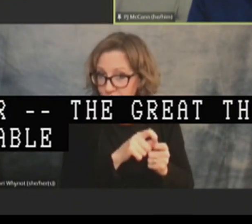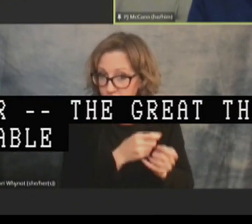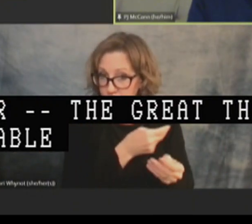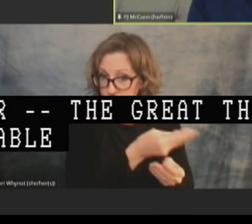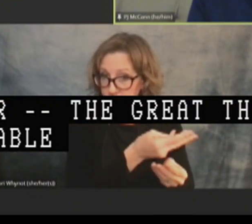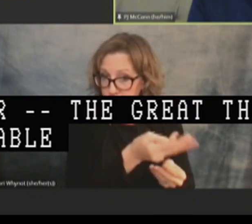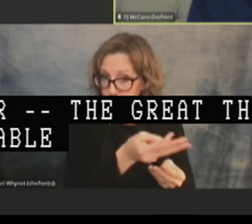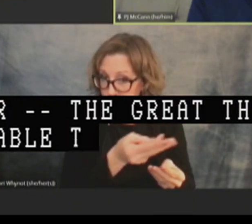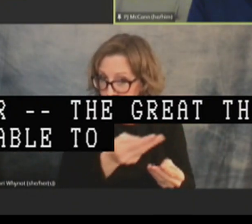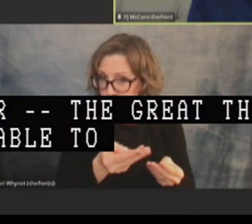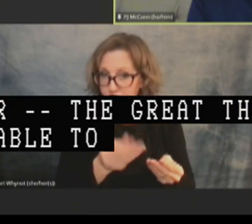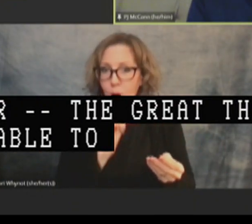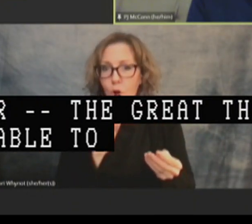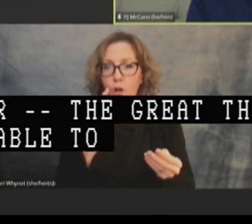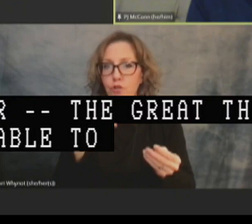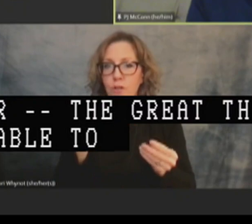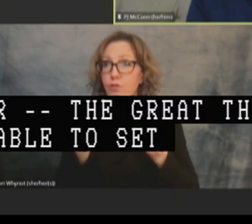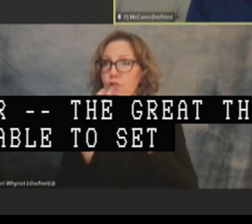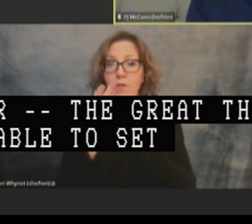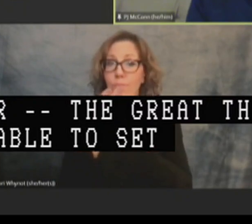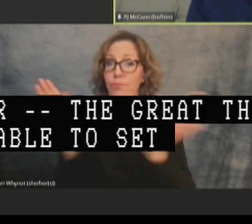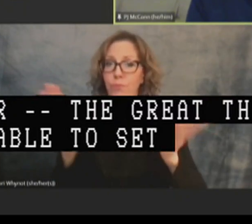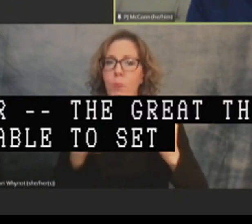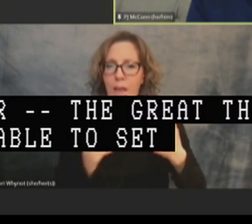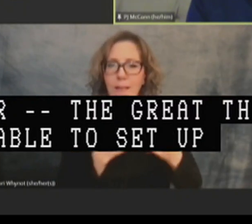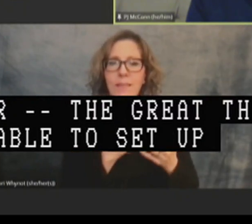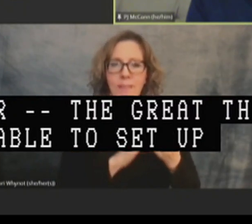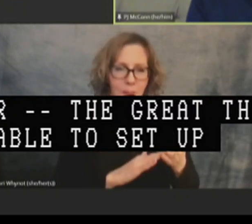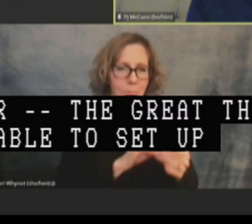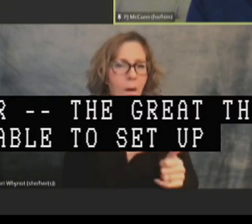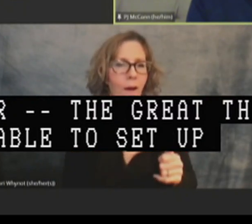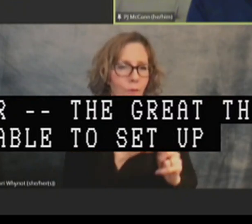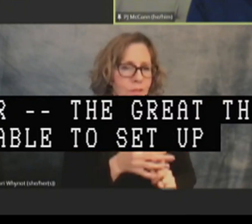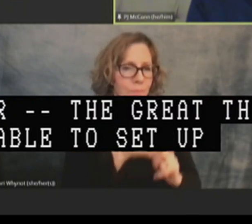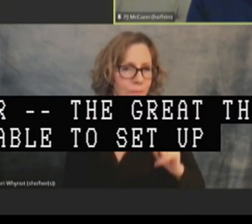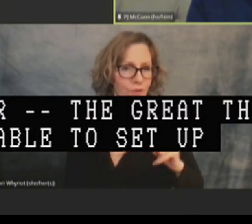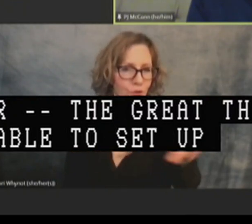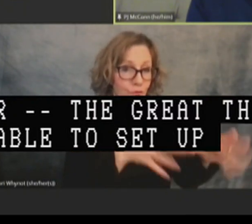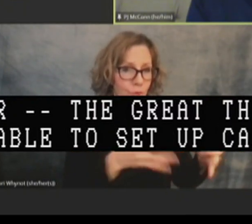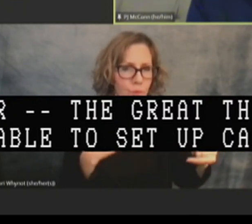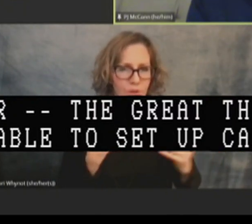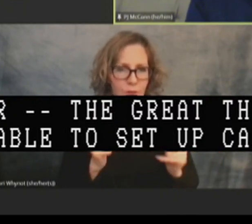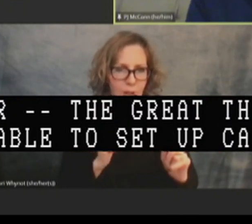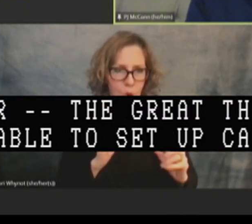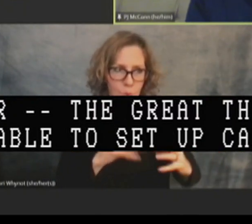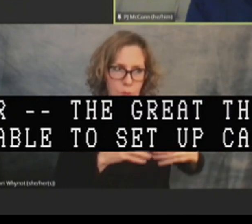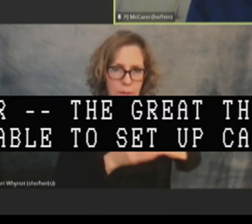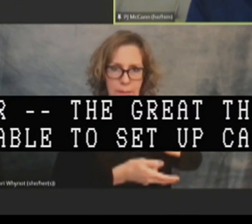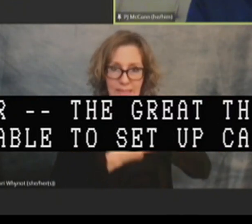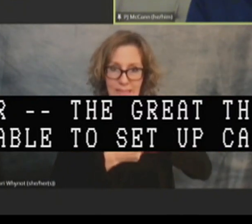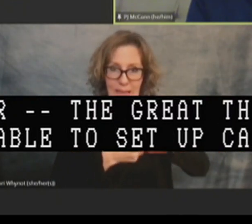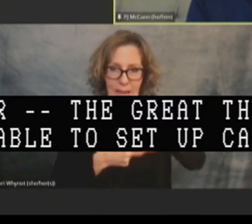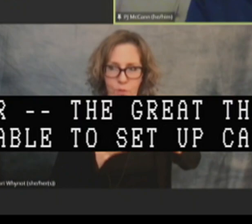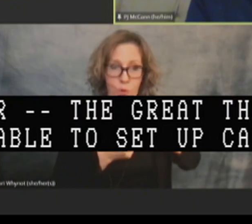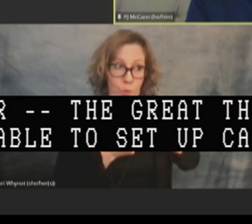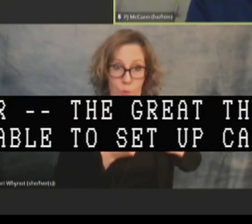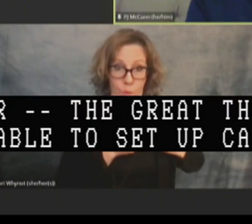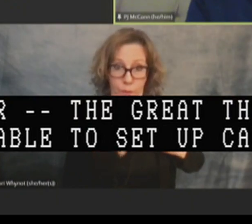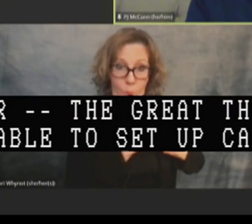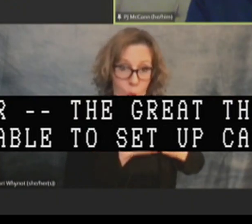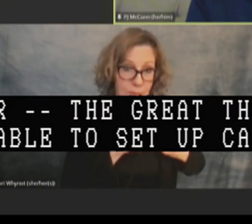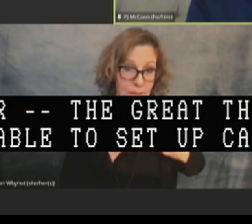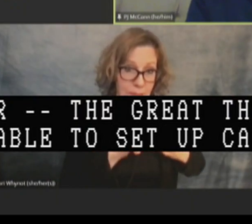community partner organizations that you know did help to get them into the hands of populations in highest need, including